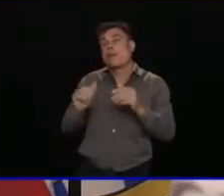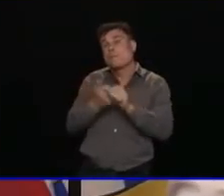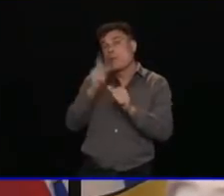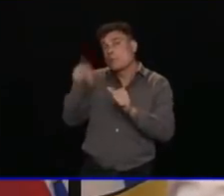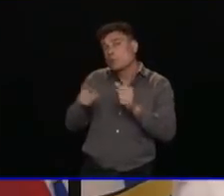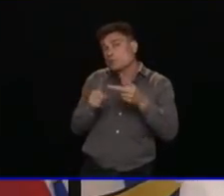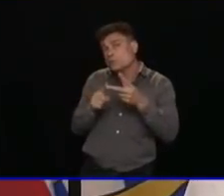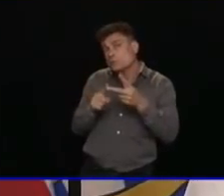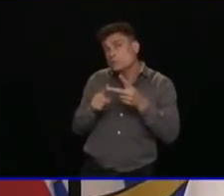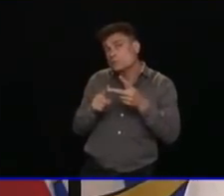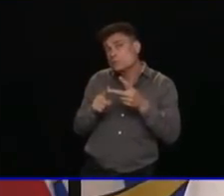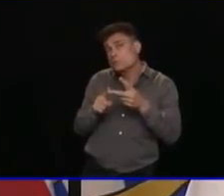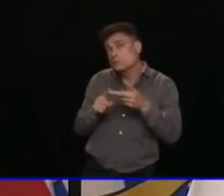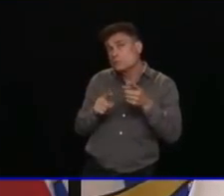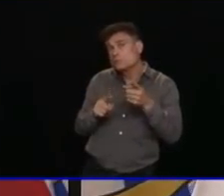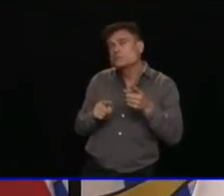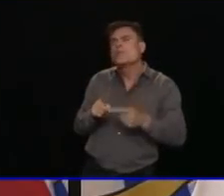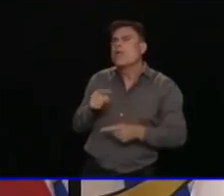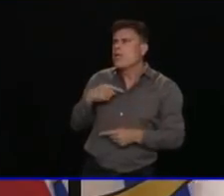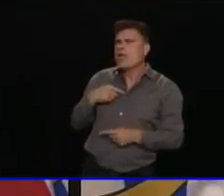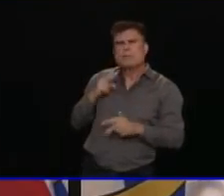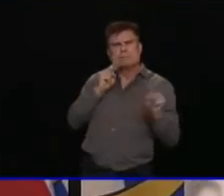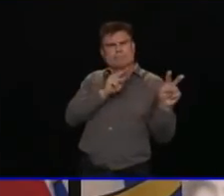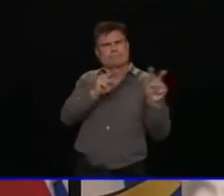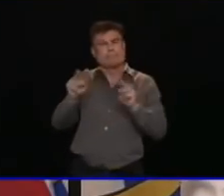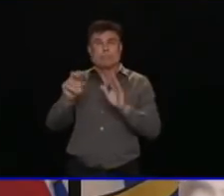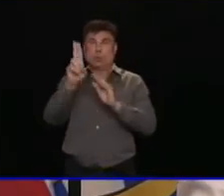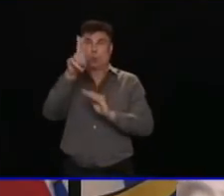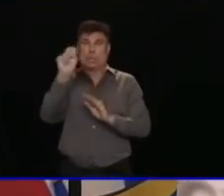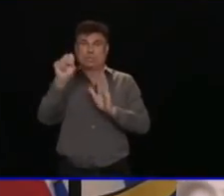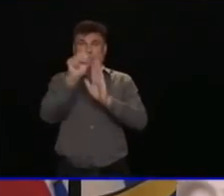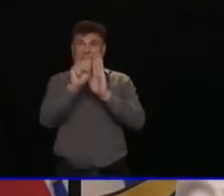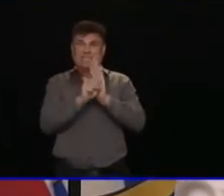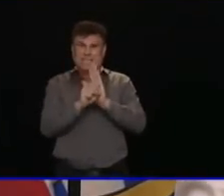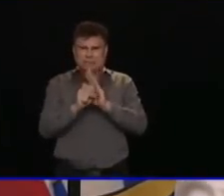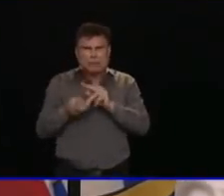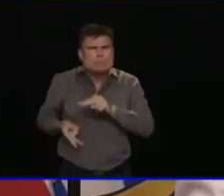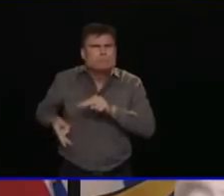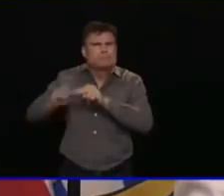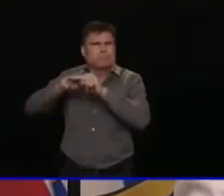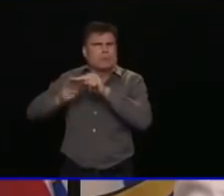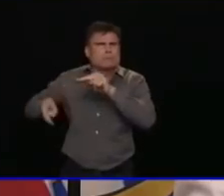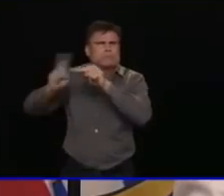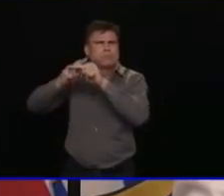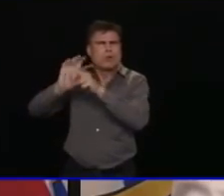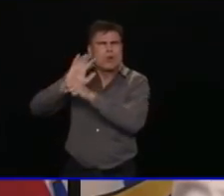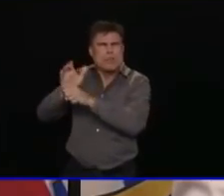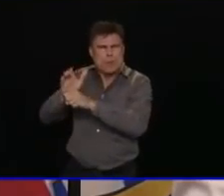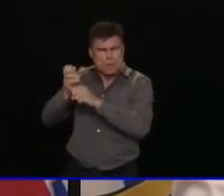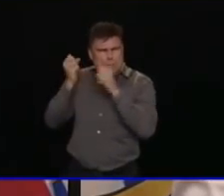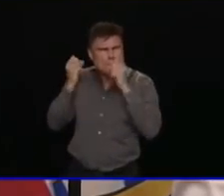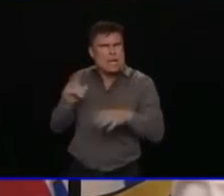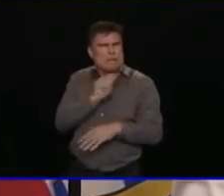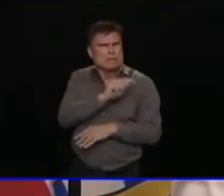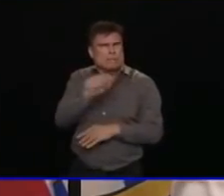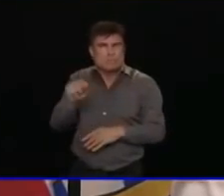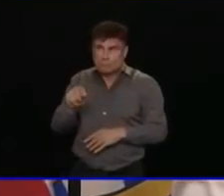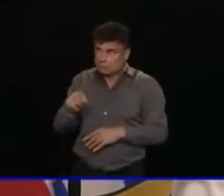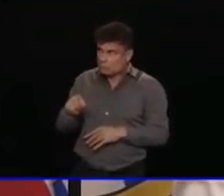wave here, how likely is it that we're going to see British Columbians allowed to travel south of the border at any time during